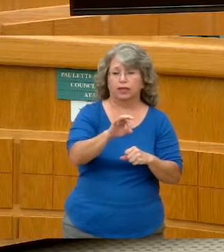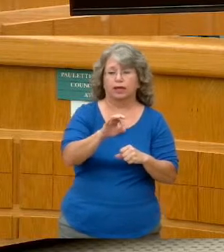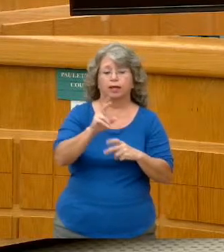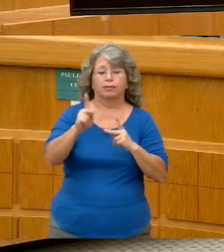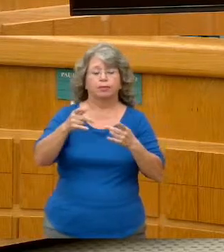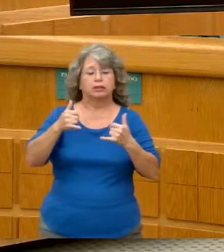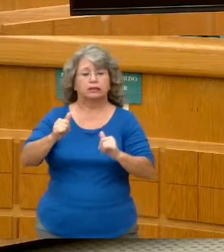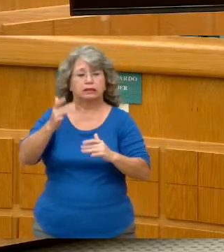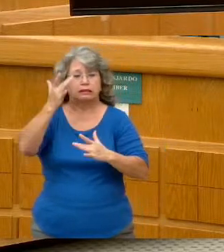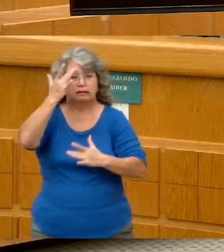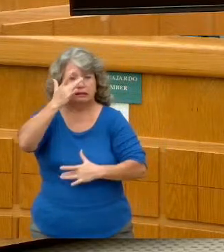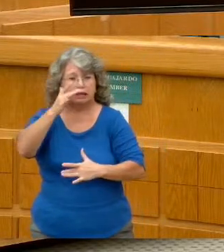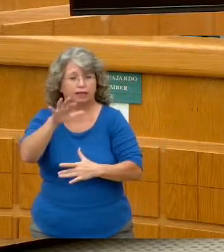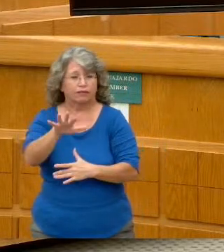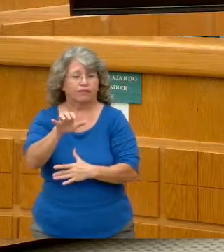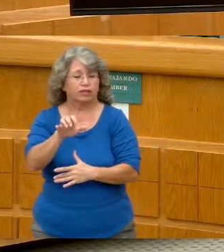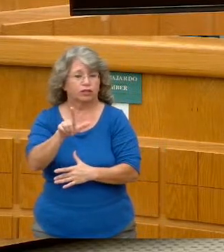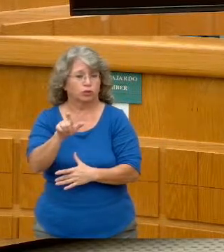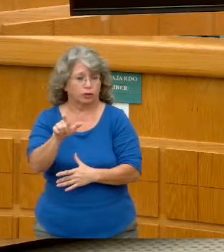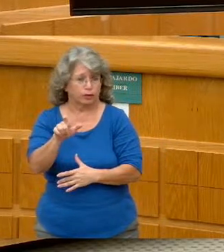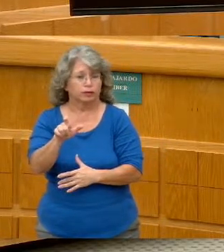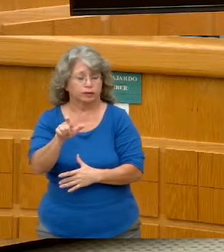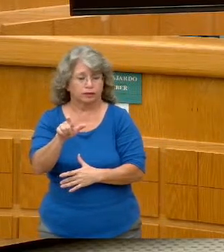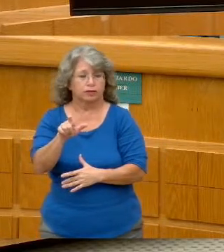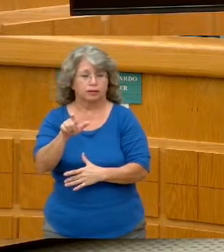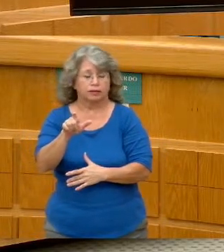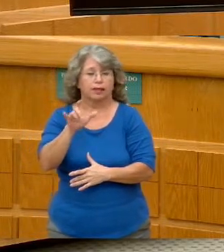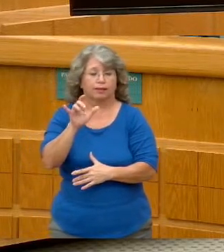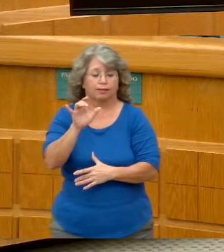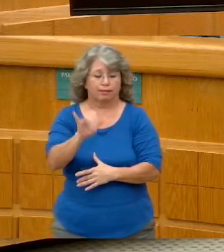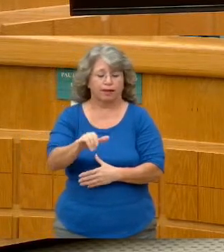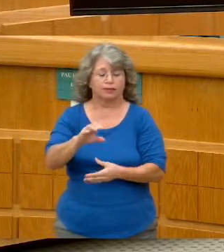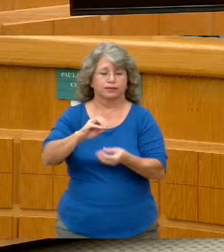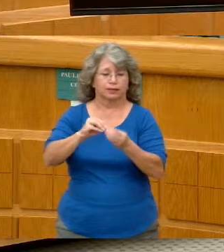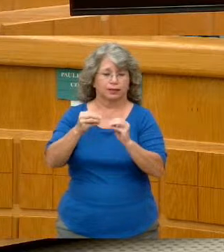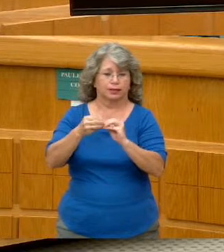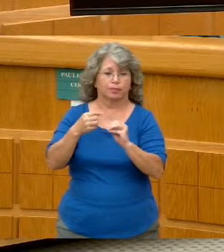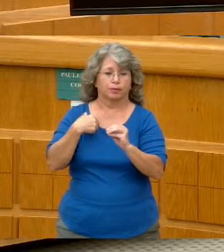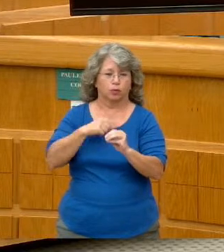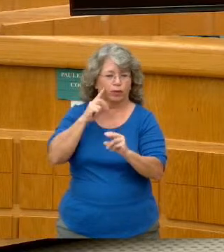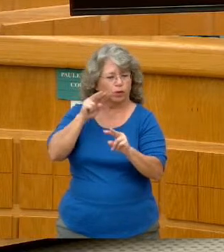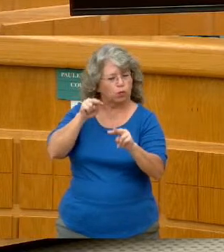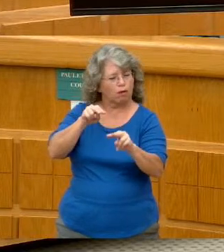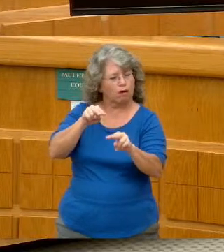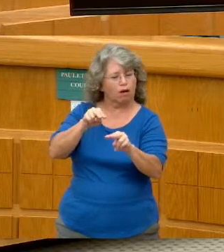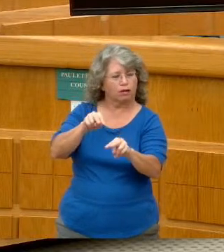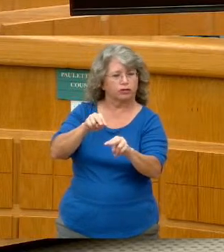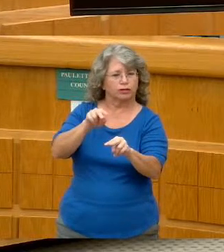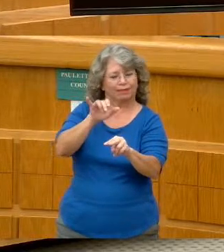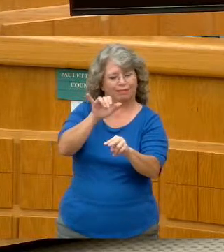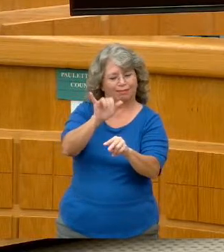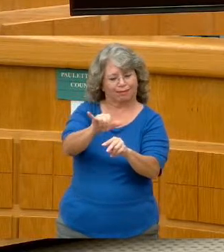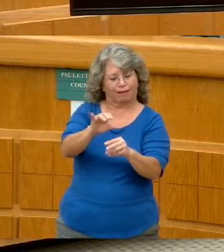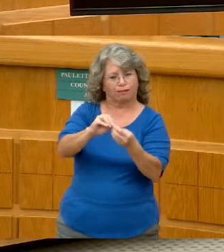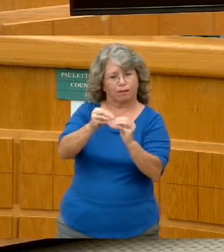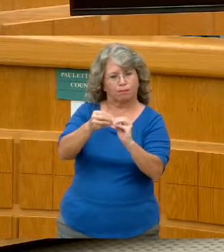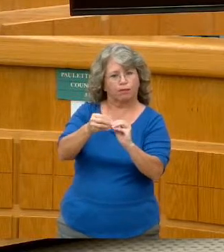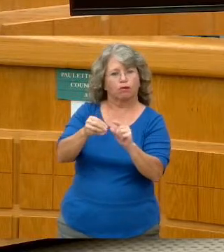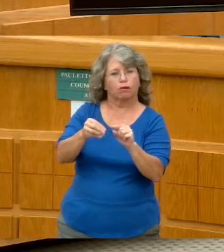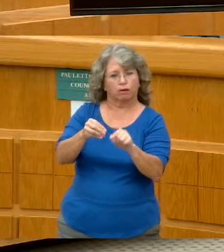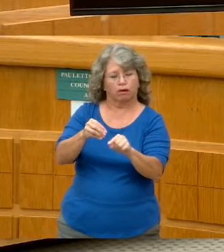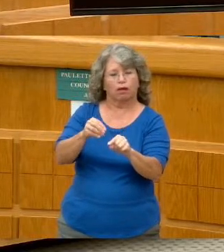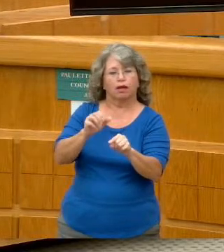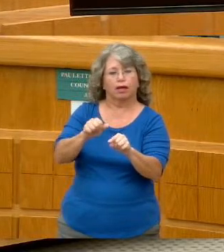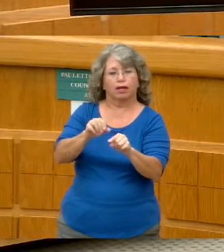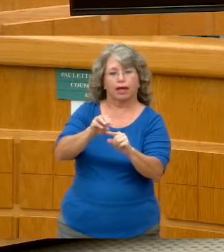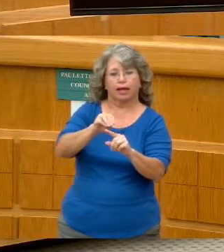cases, 521. So that's the number that we keep an eye on, because that number can actually